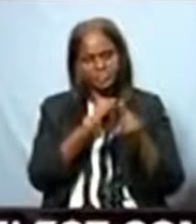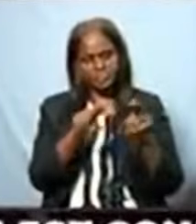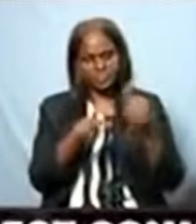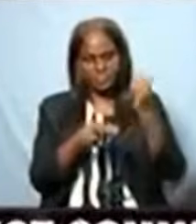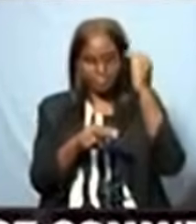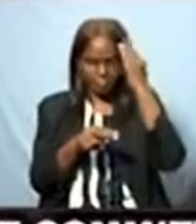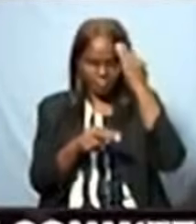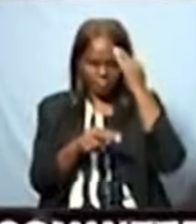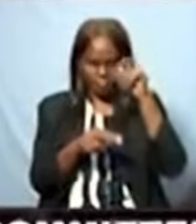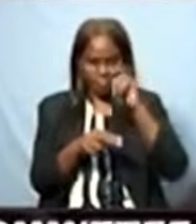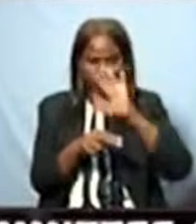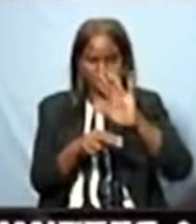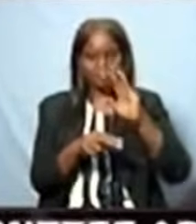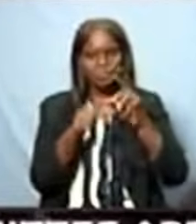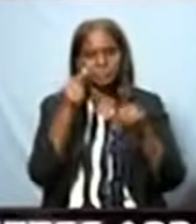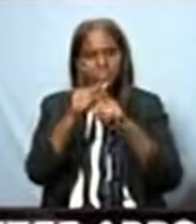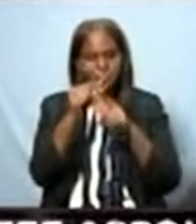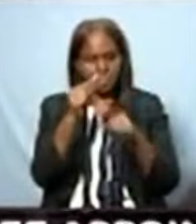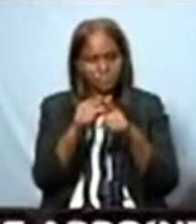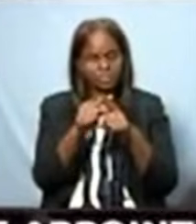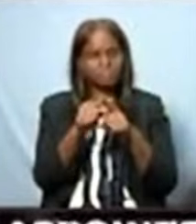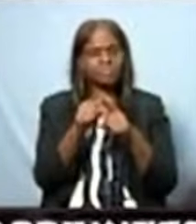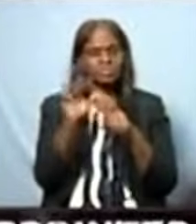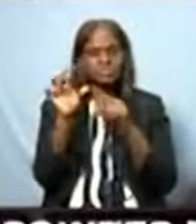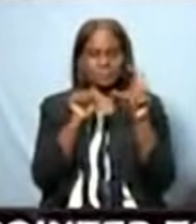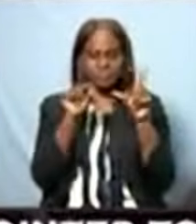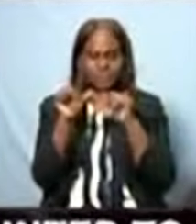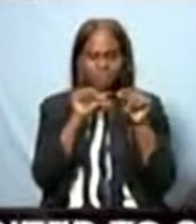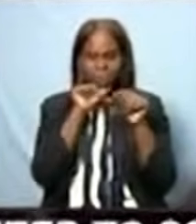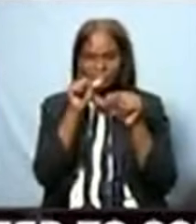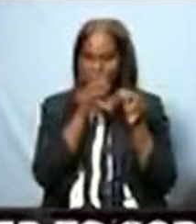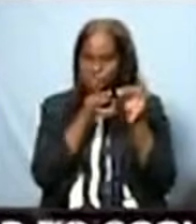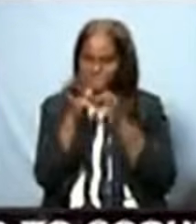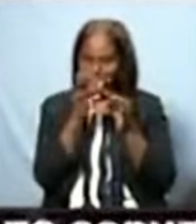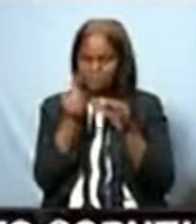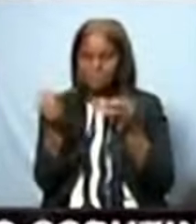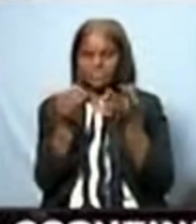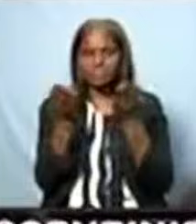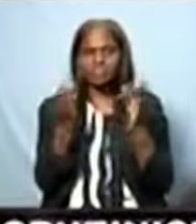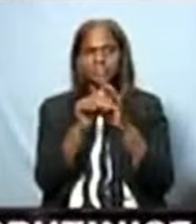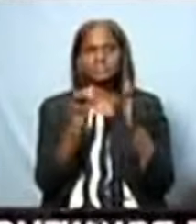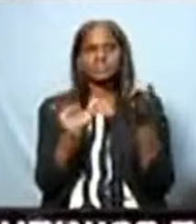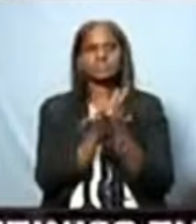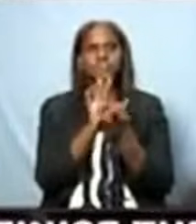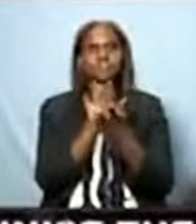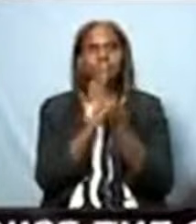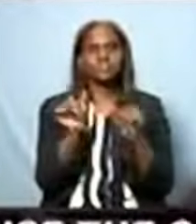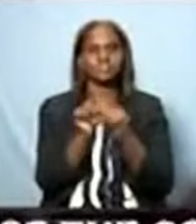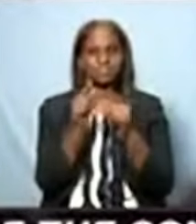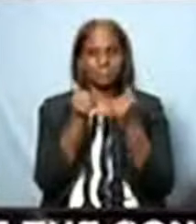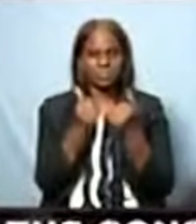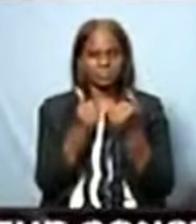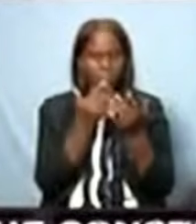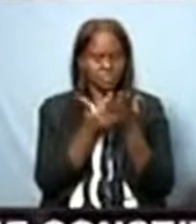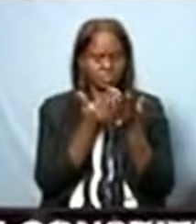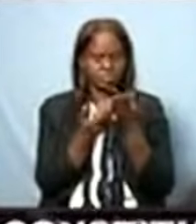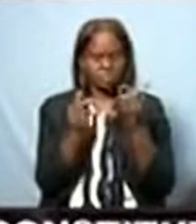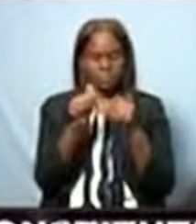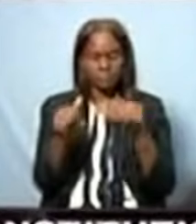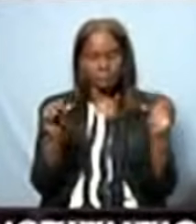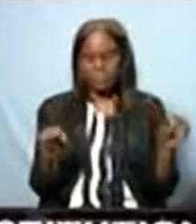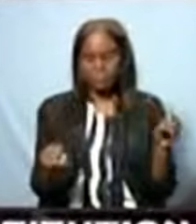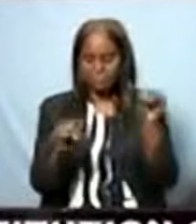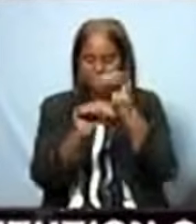note that the word nomination is not defined anywhere in our documents. And when you